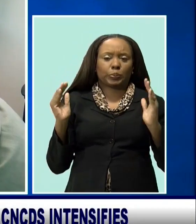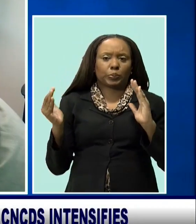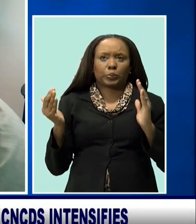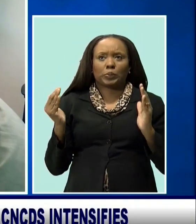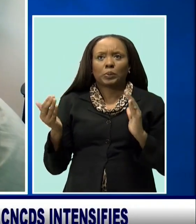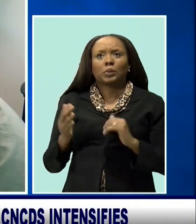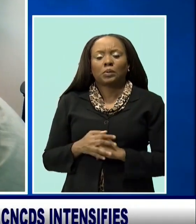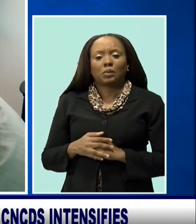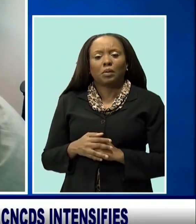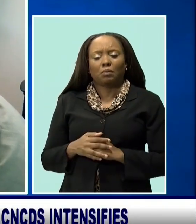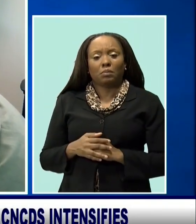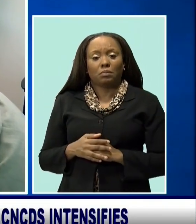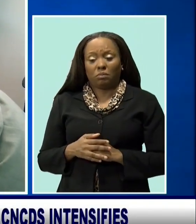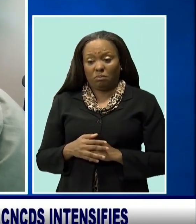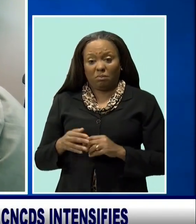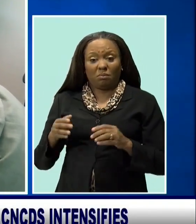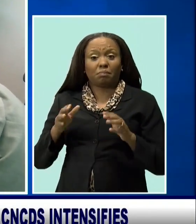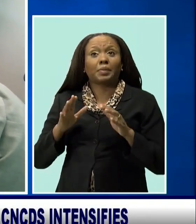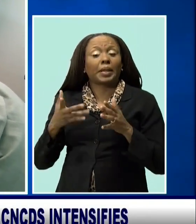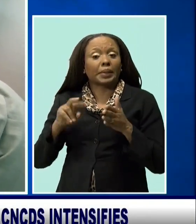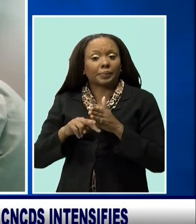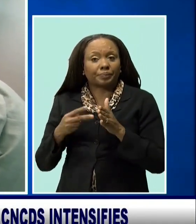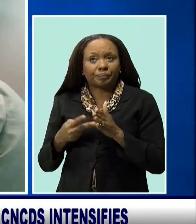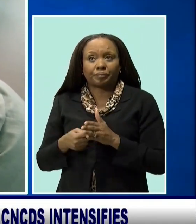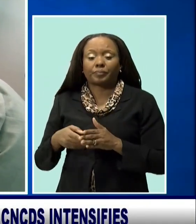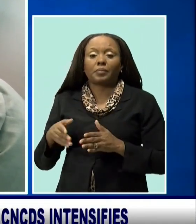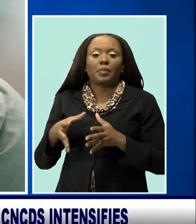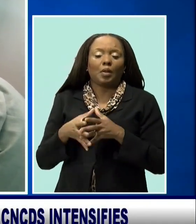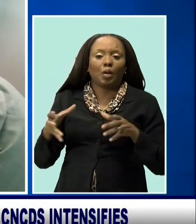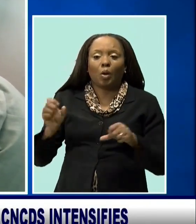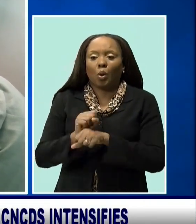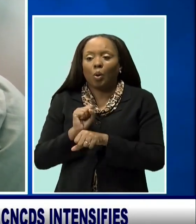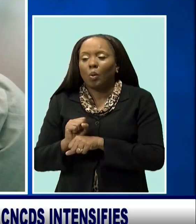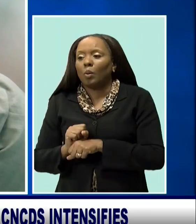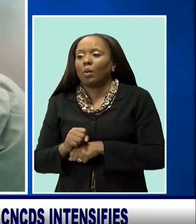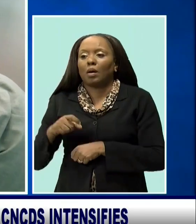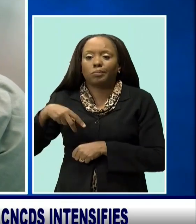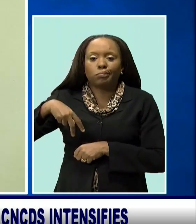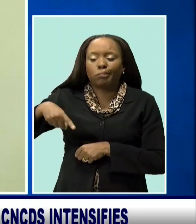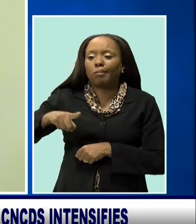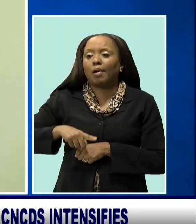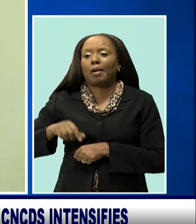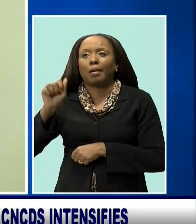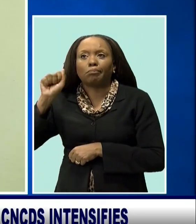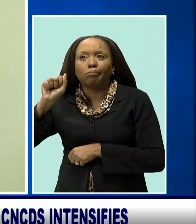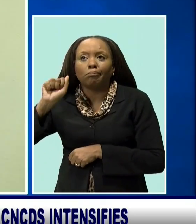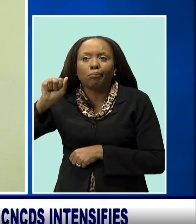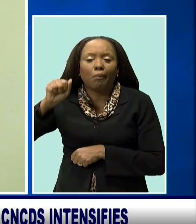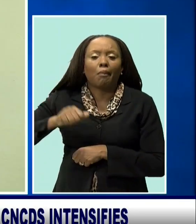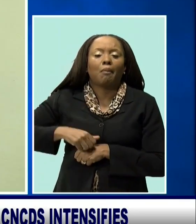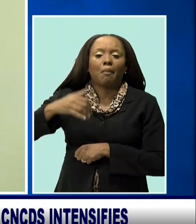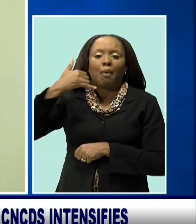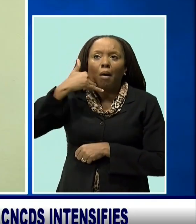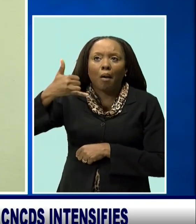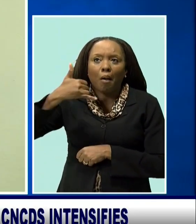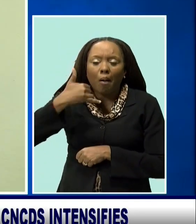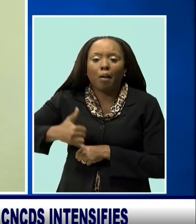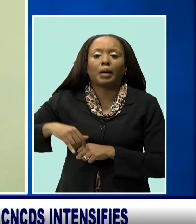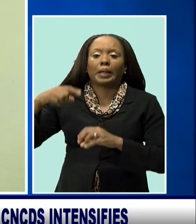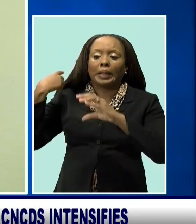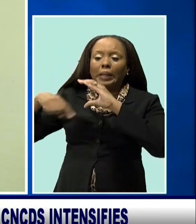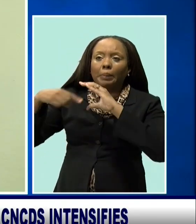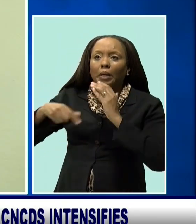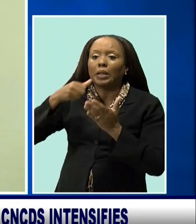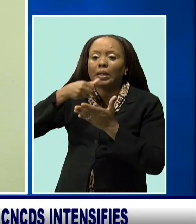She explains how it will work. It will mean a lot of legwork, footwork, calling, emailing, letters